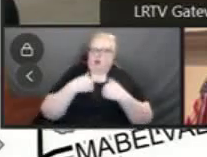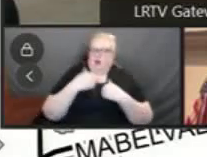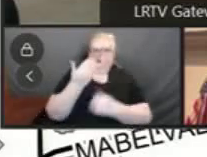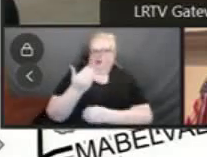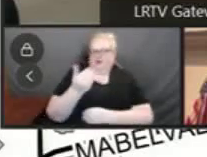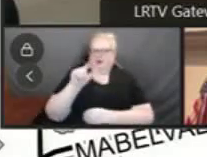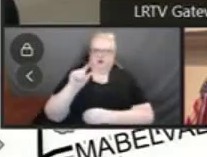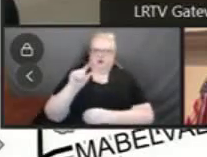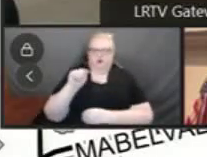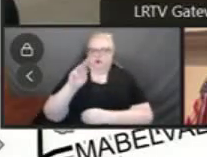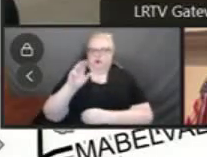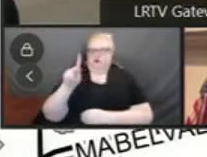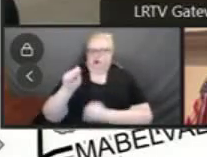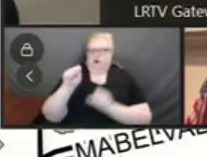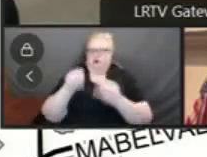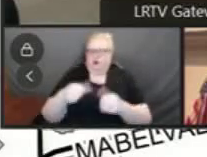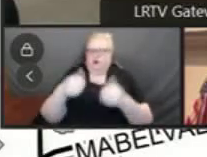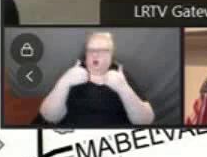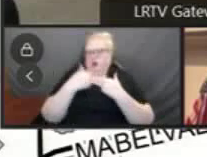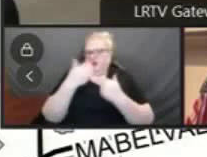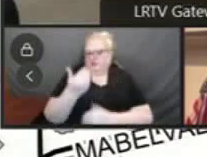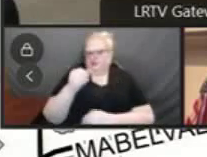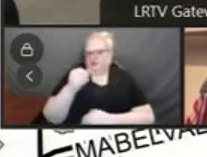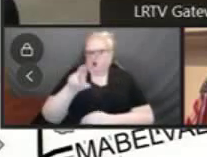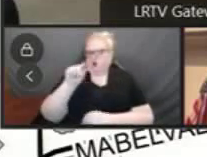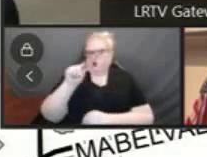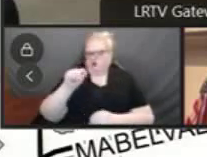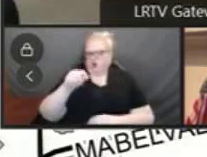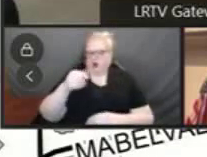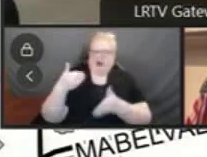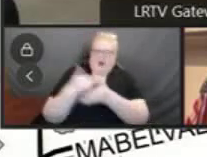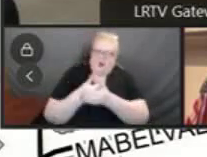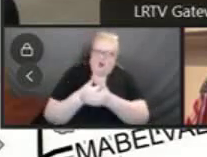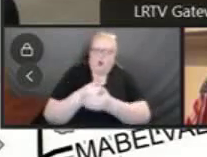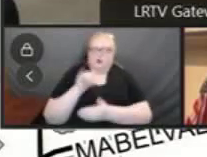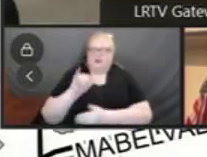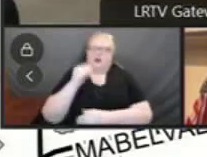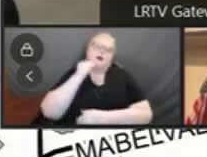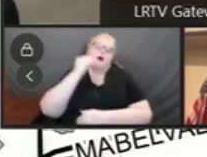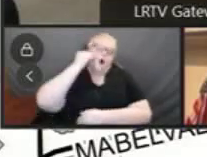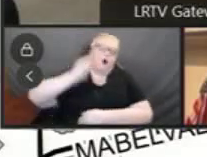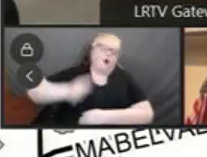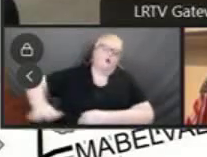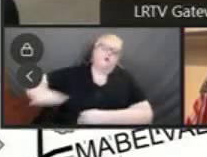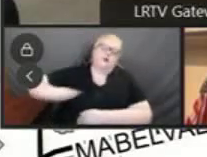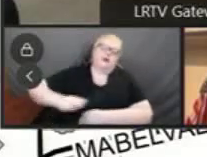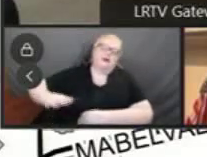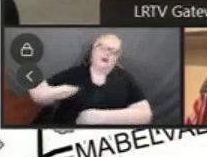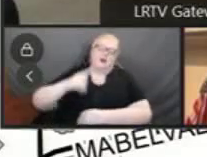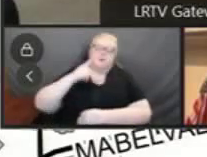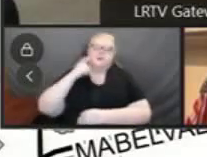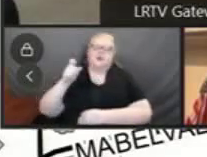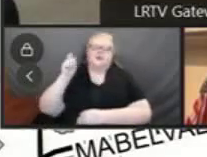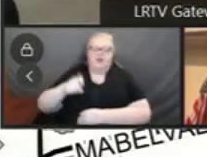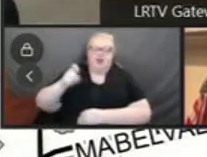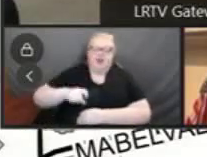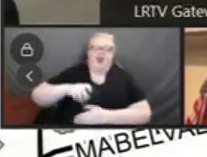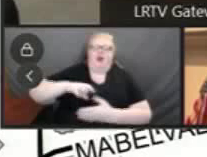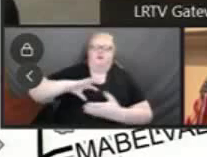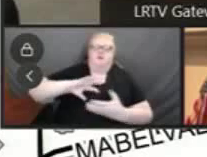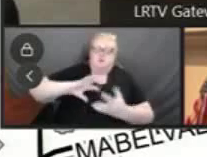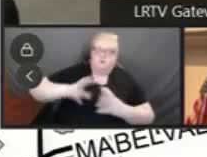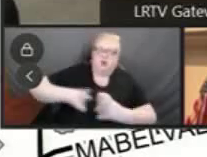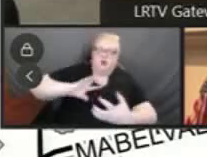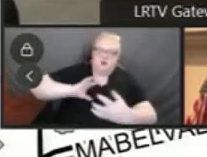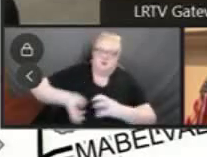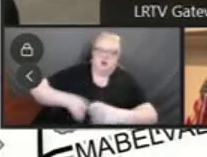you can have 15 or 20 trucks next to a neighborhood because they have to mix that concrete, and that's very